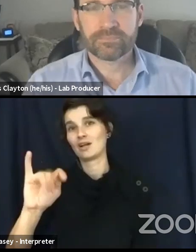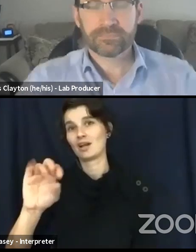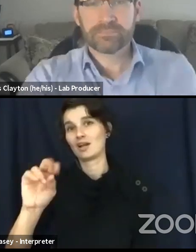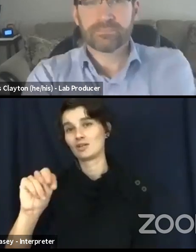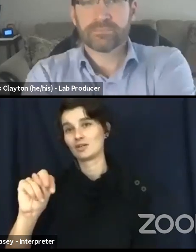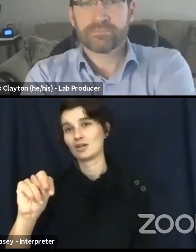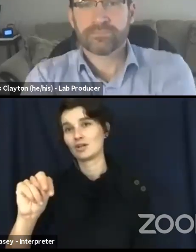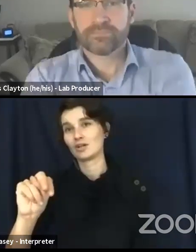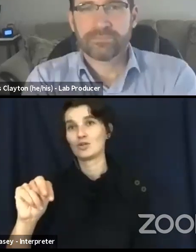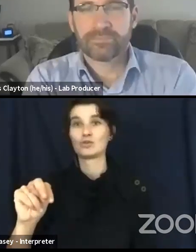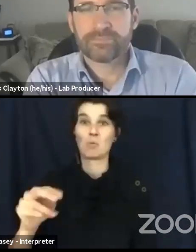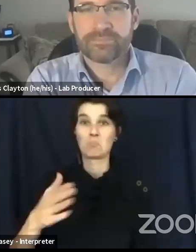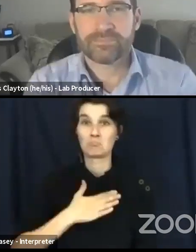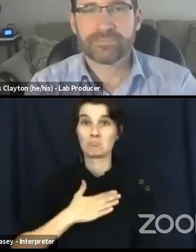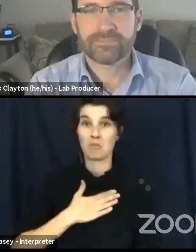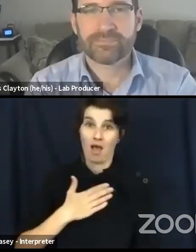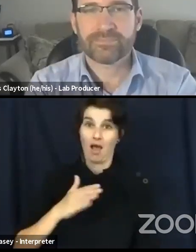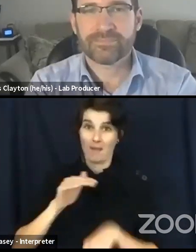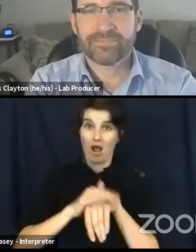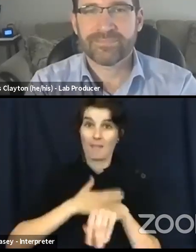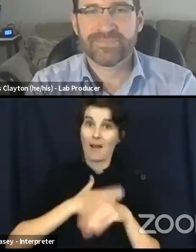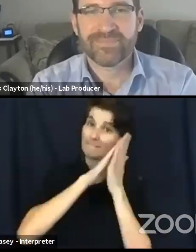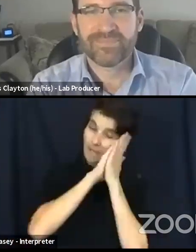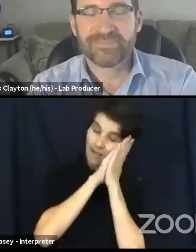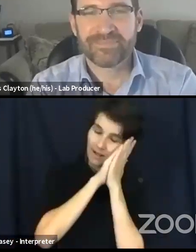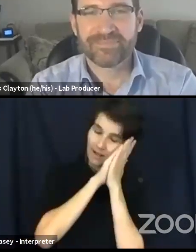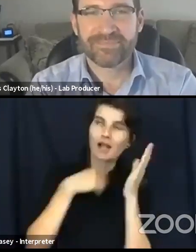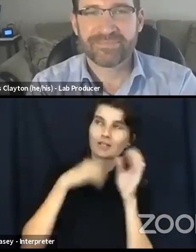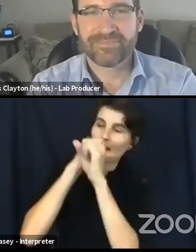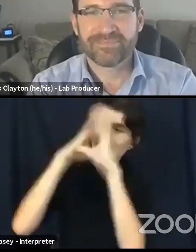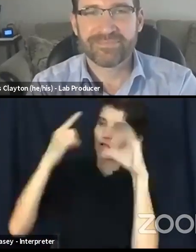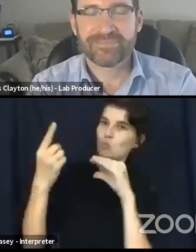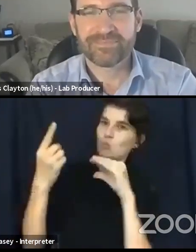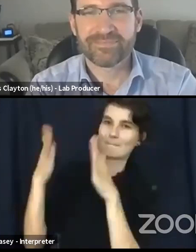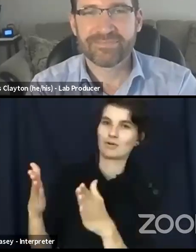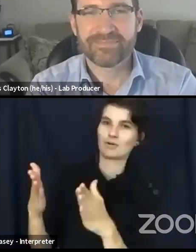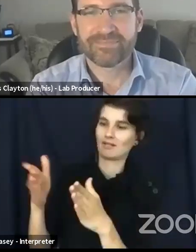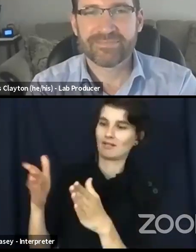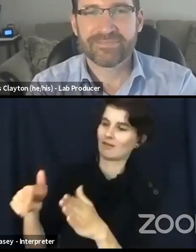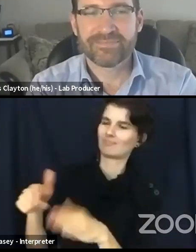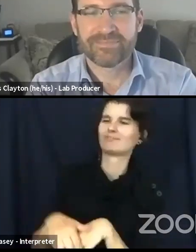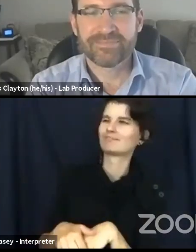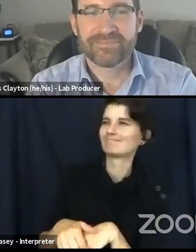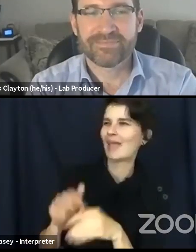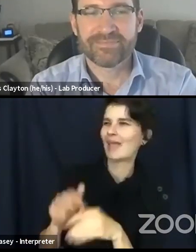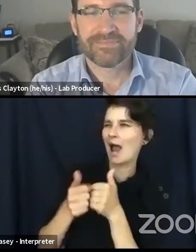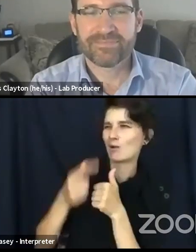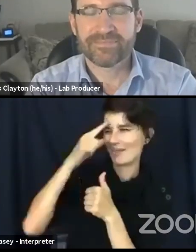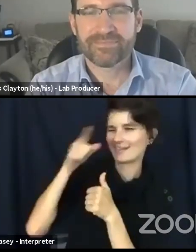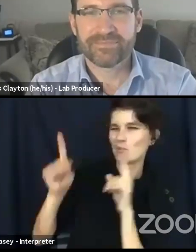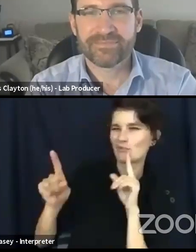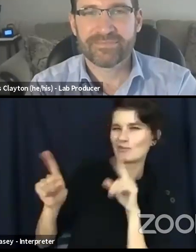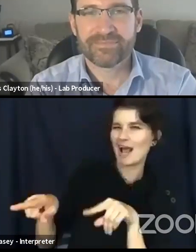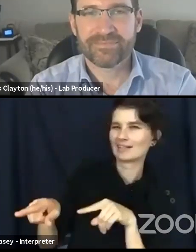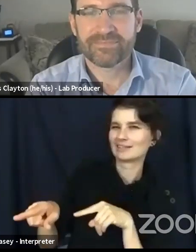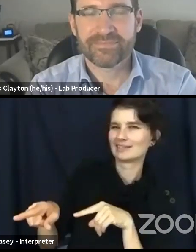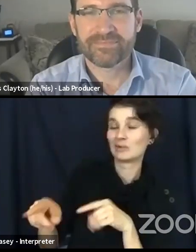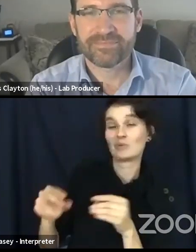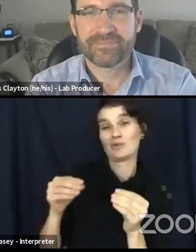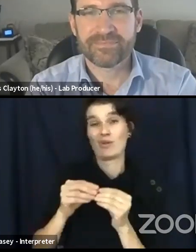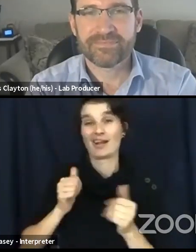bed and imagining how they would react. And it's almost a little bit more of an acting exercise